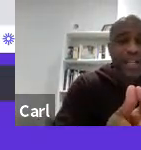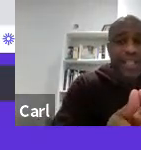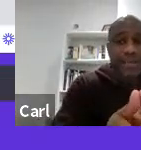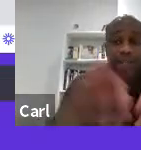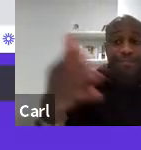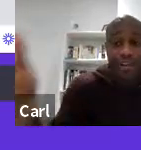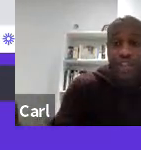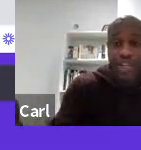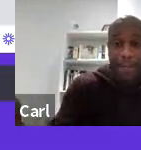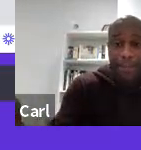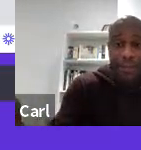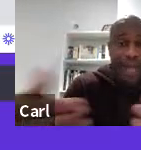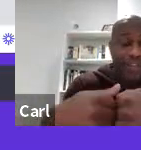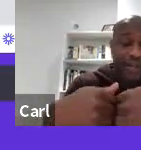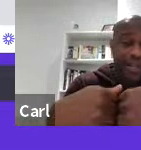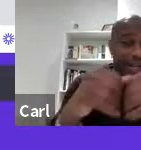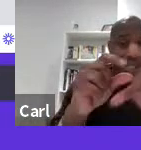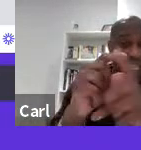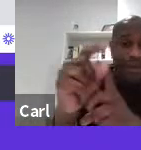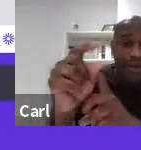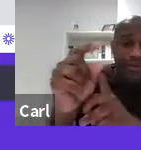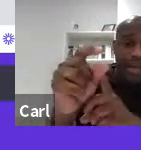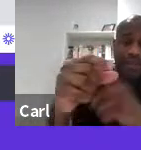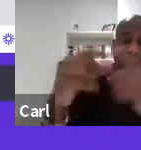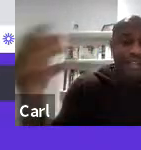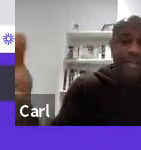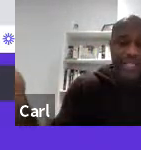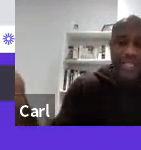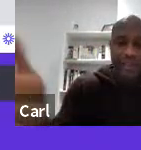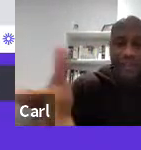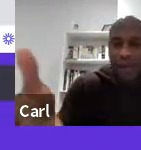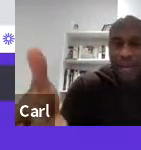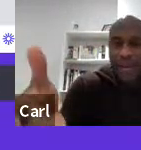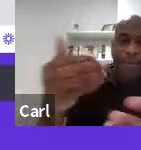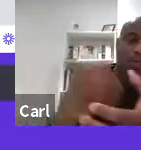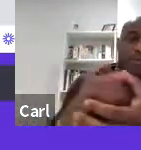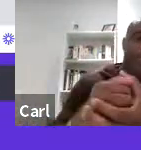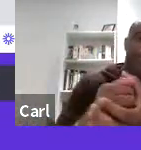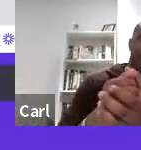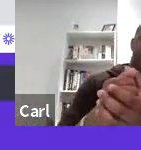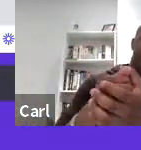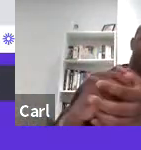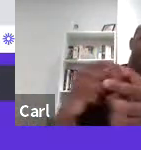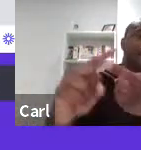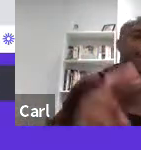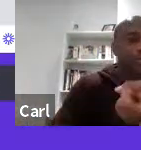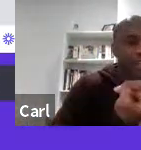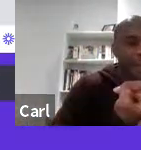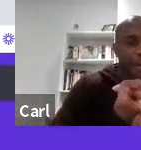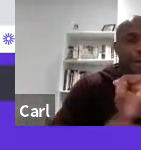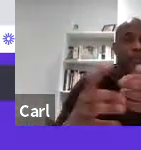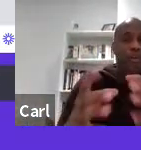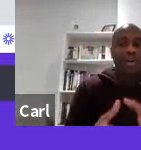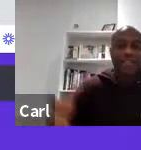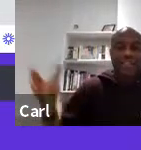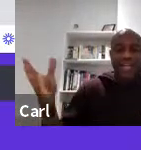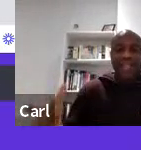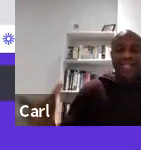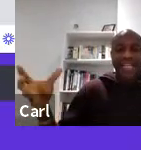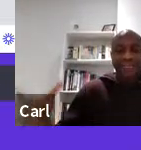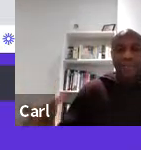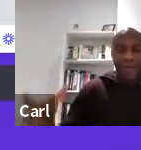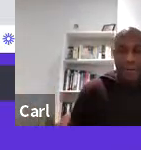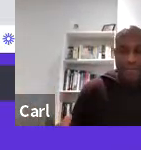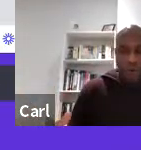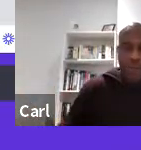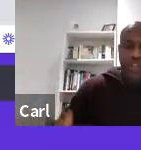can go into a spreadsheet and you can collect emails very easily like that way. But also you can use something like MailChimp or another